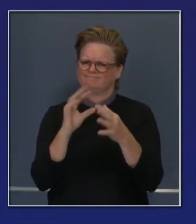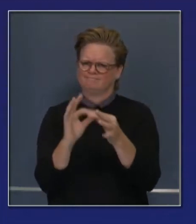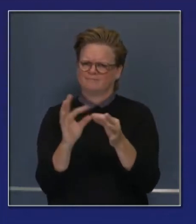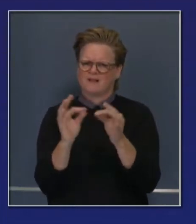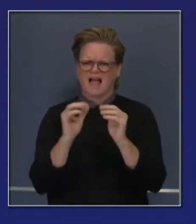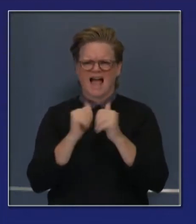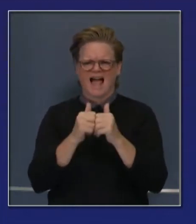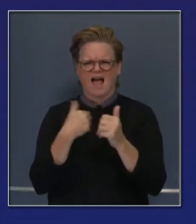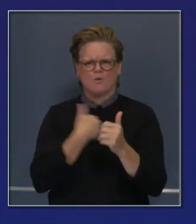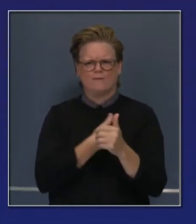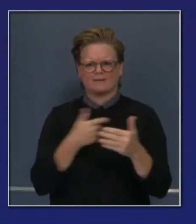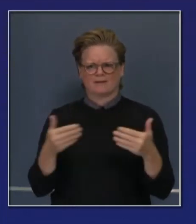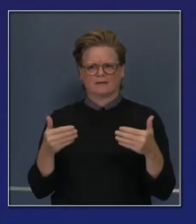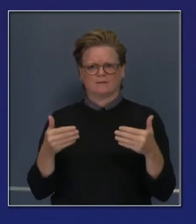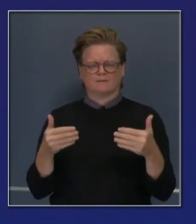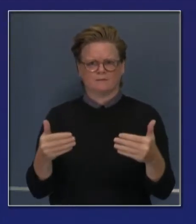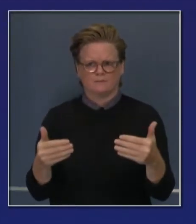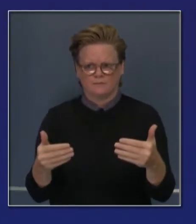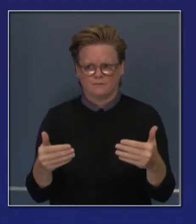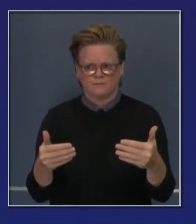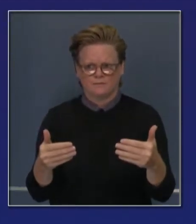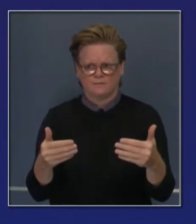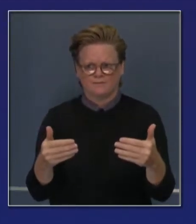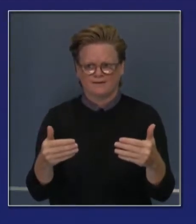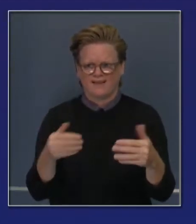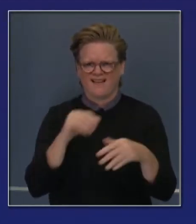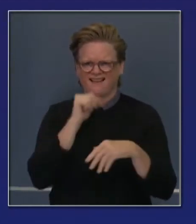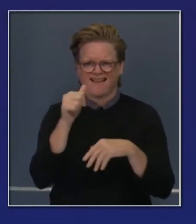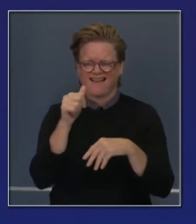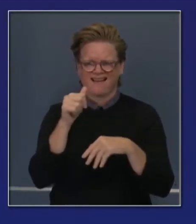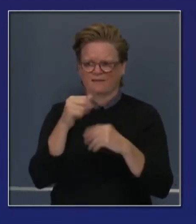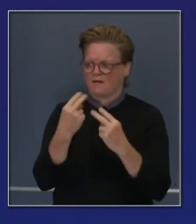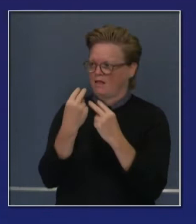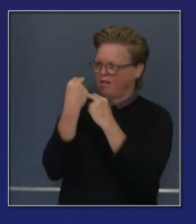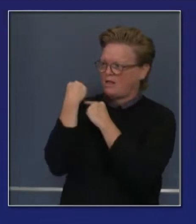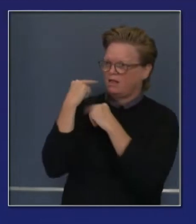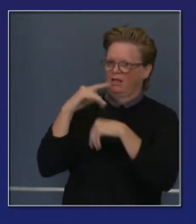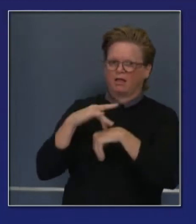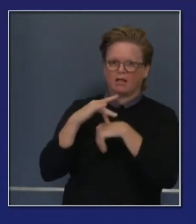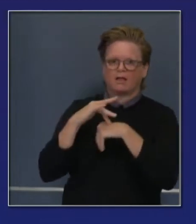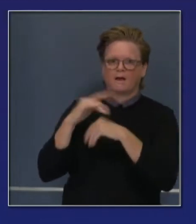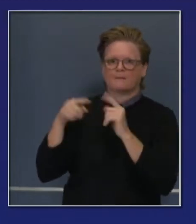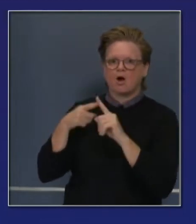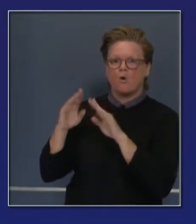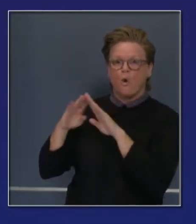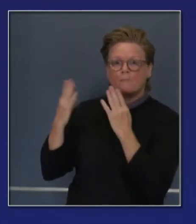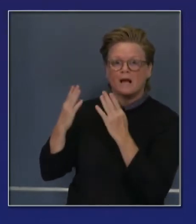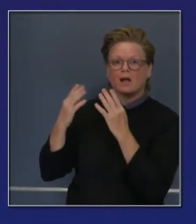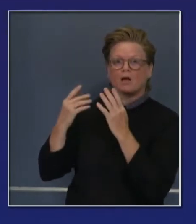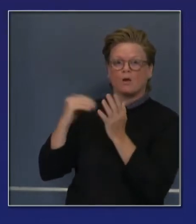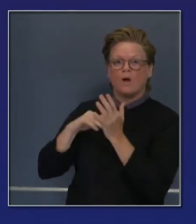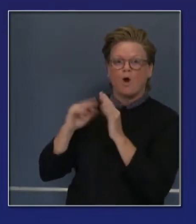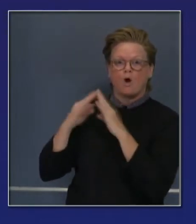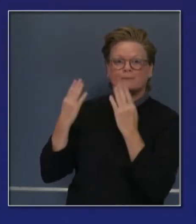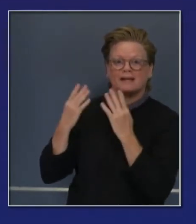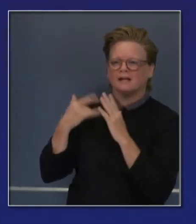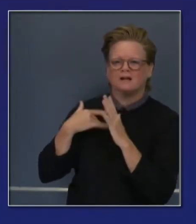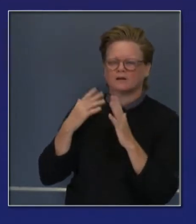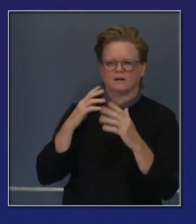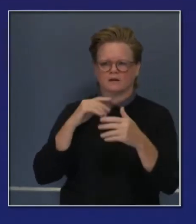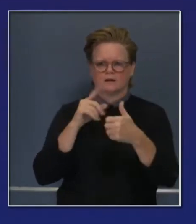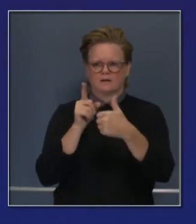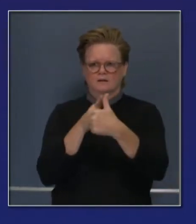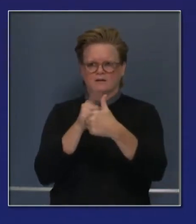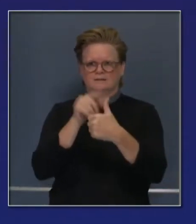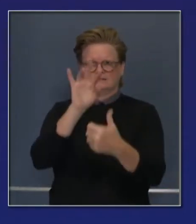about reopening. It really is important to pay attention to the three numbers on this slide. You see the